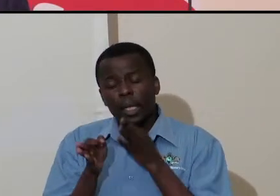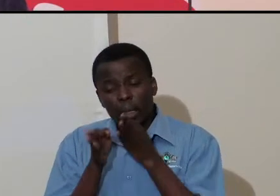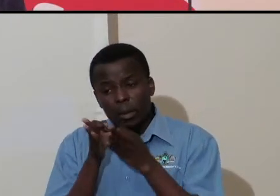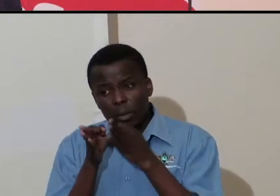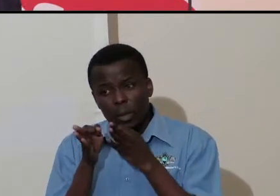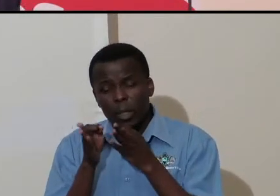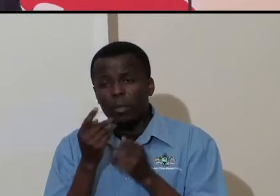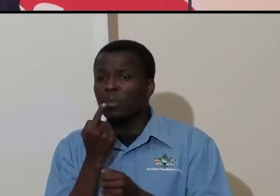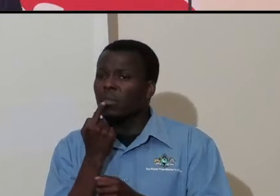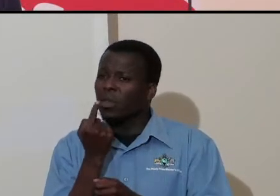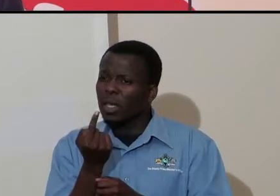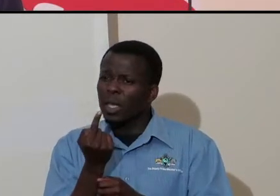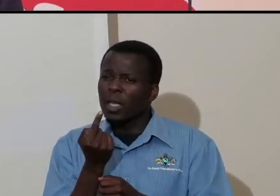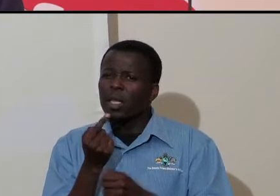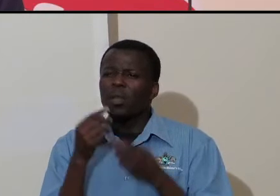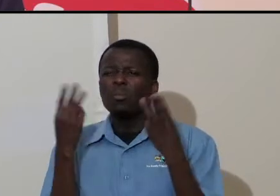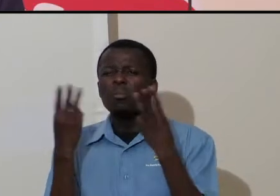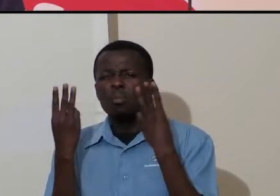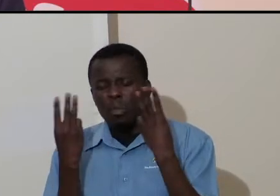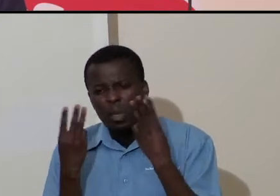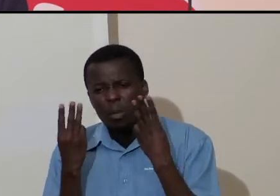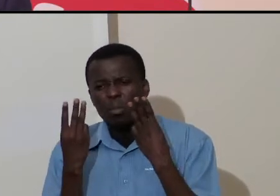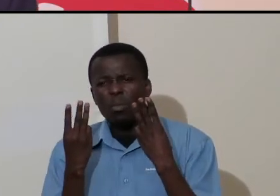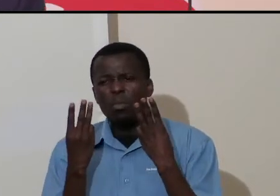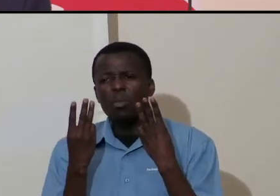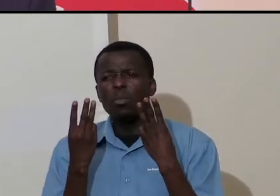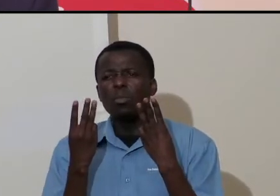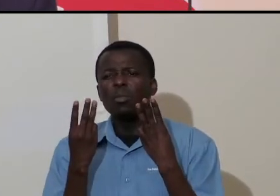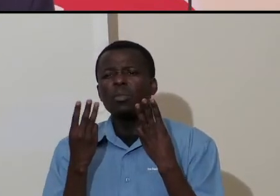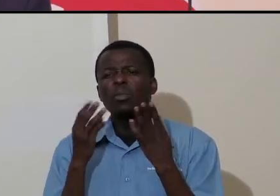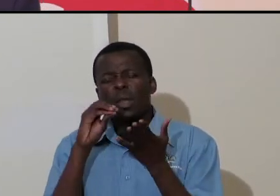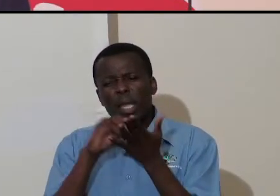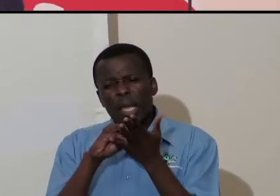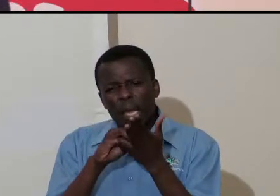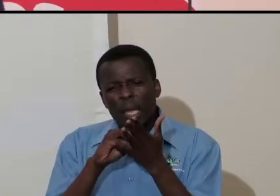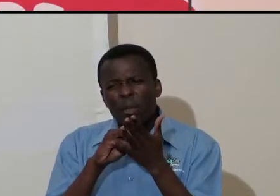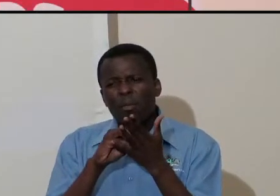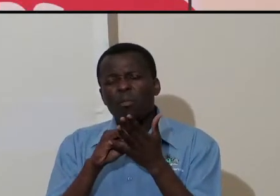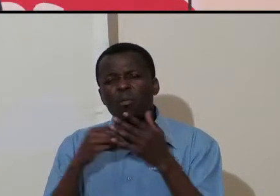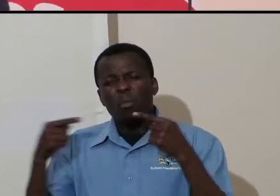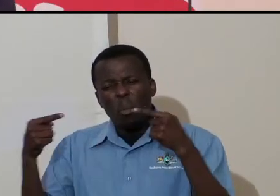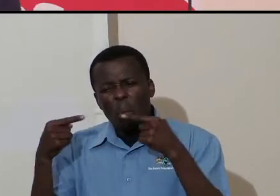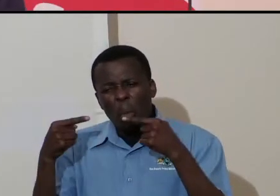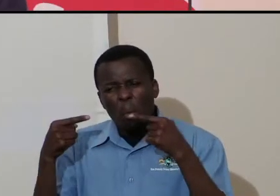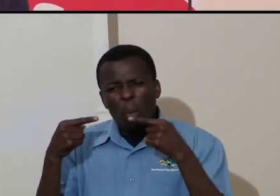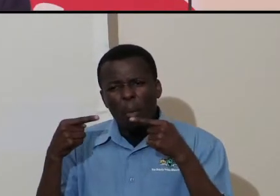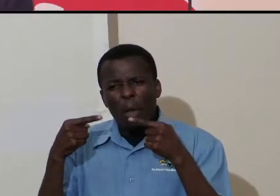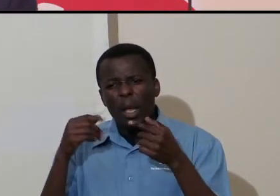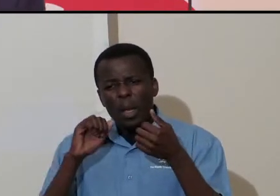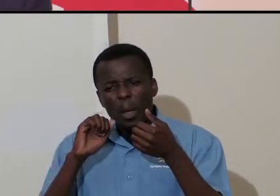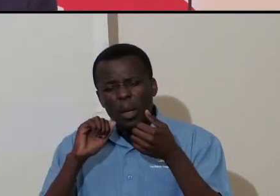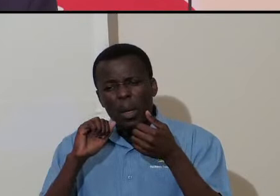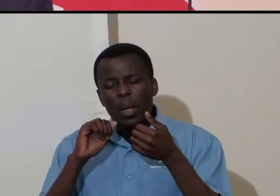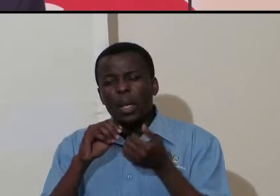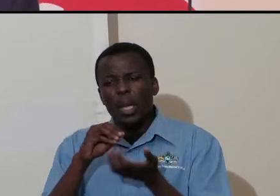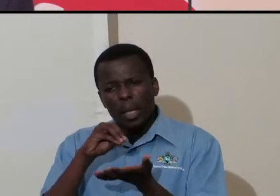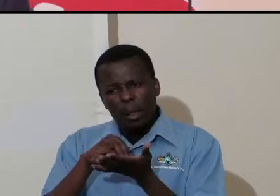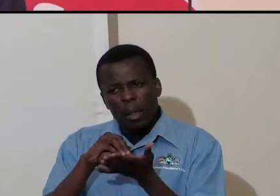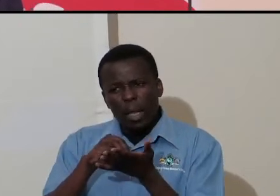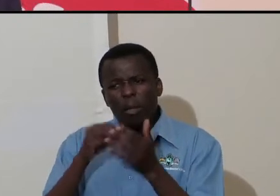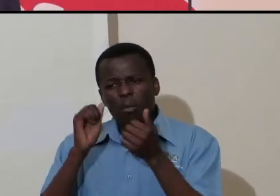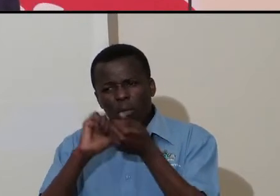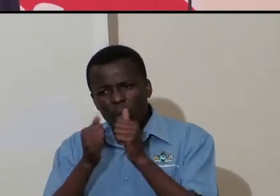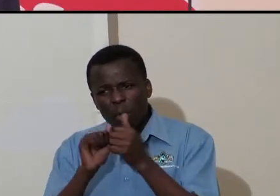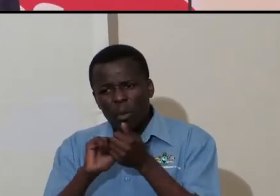Rights, civil society actors are facing opposition across the world, and the space for marginalized groups is